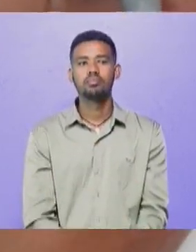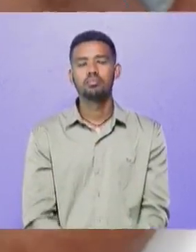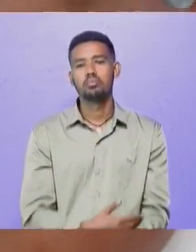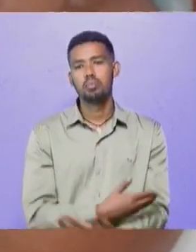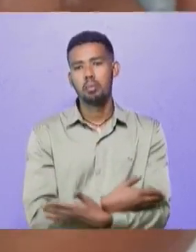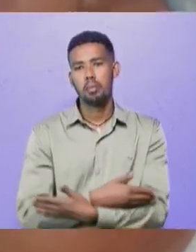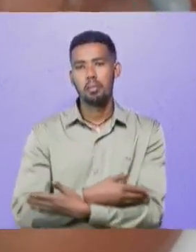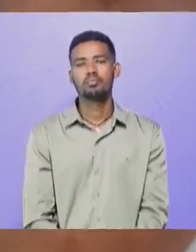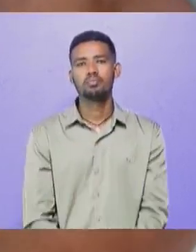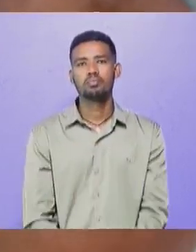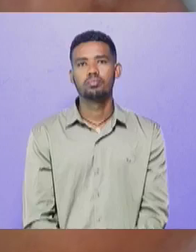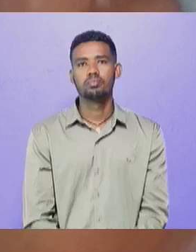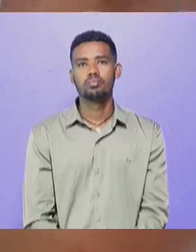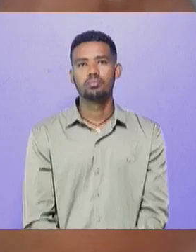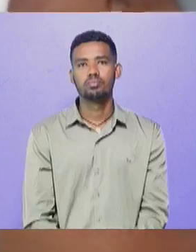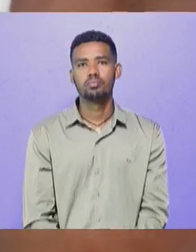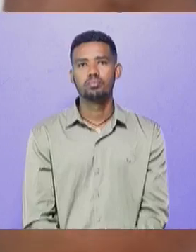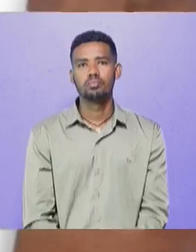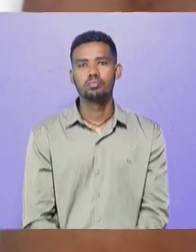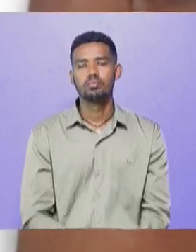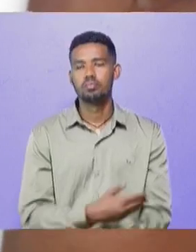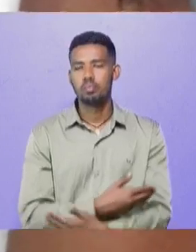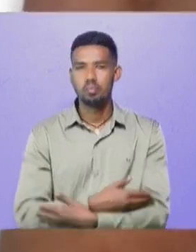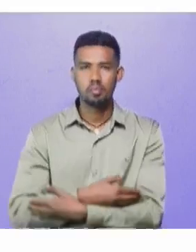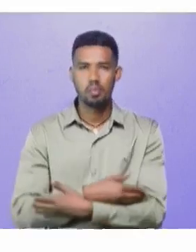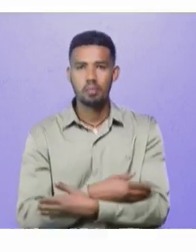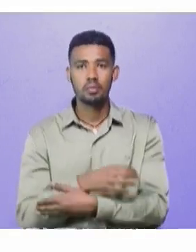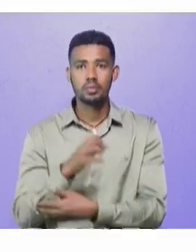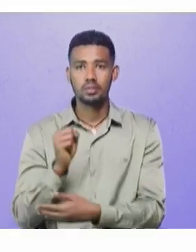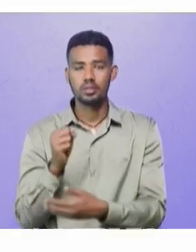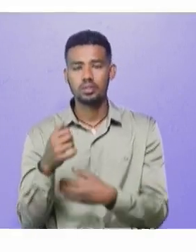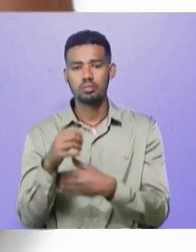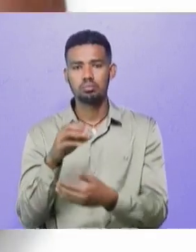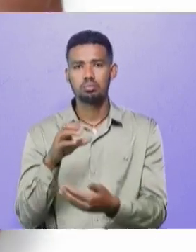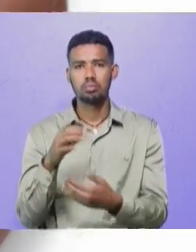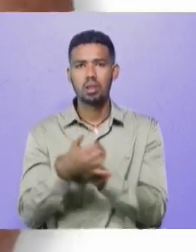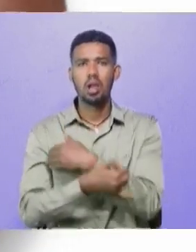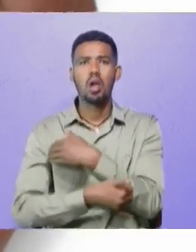babies, baby, babies. Country,